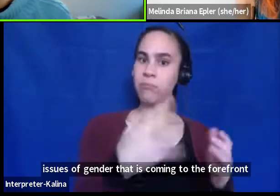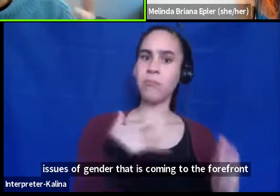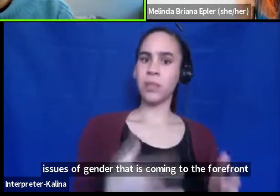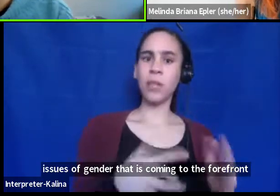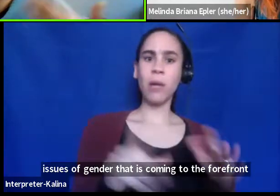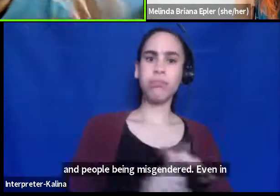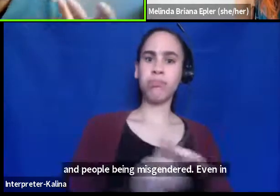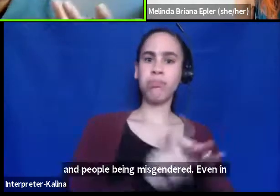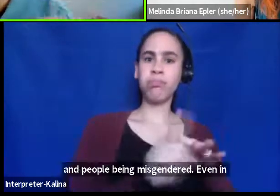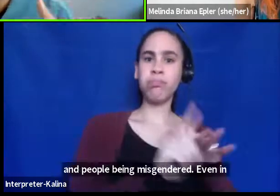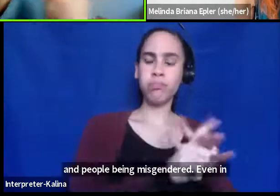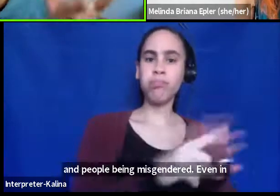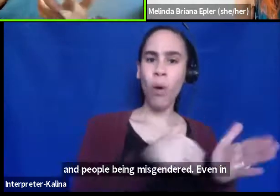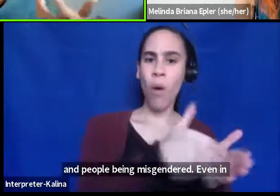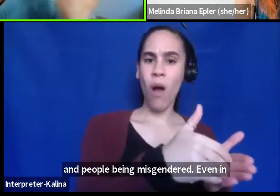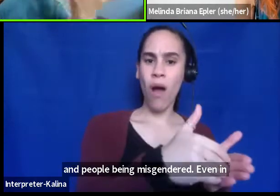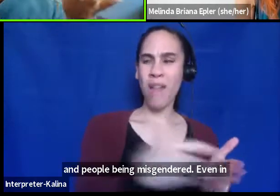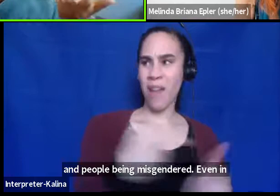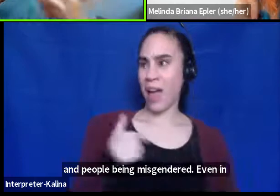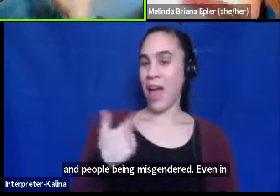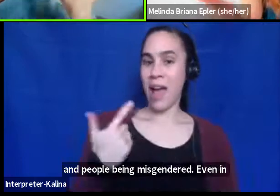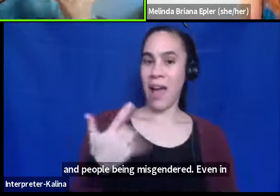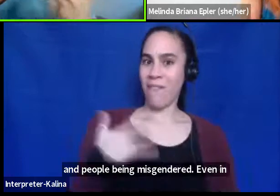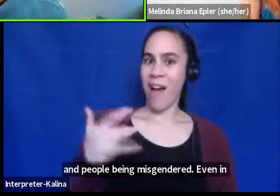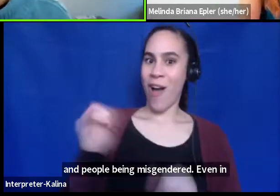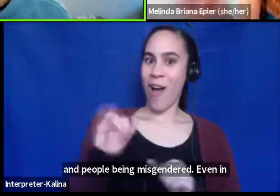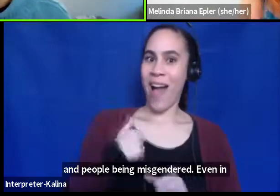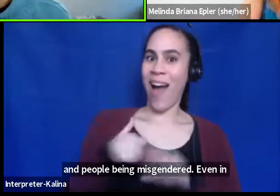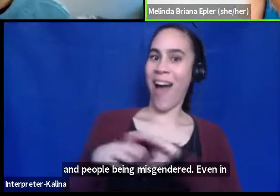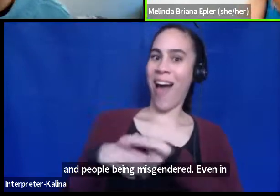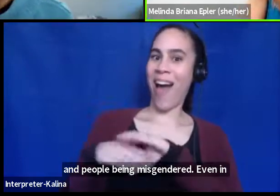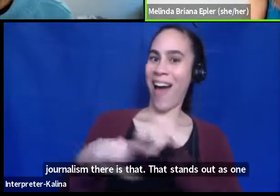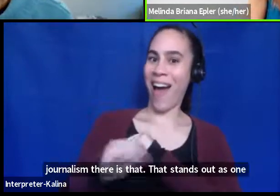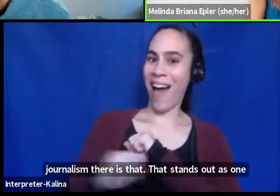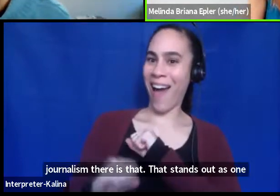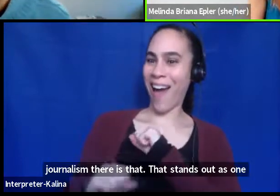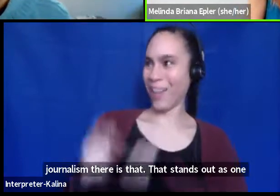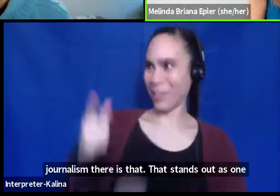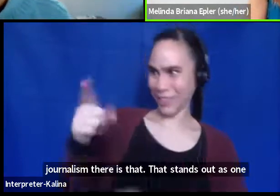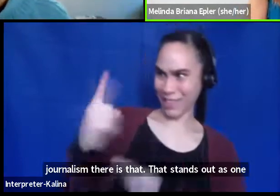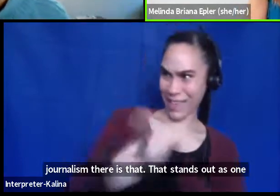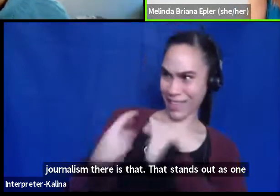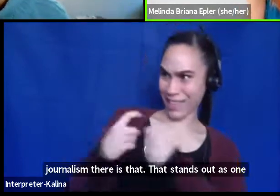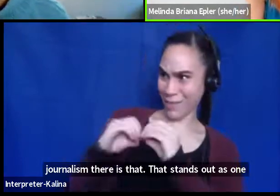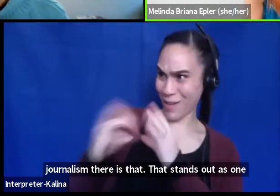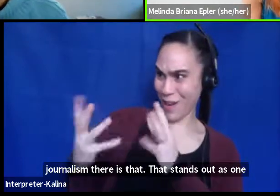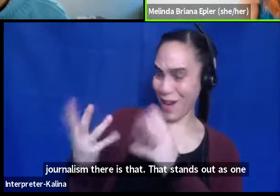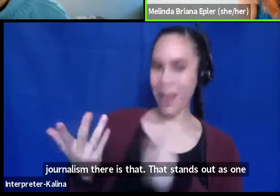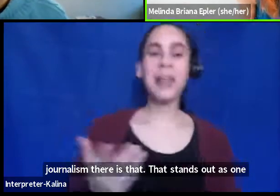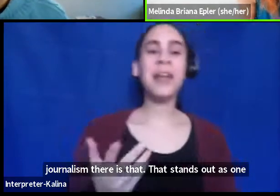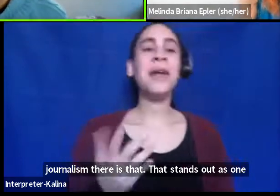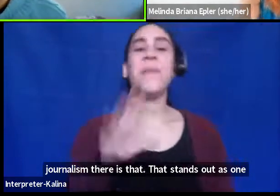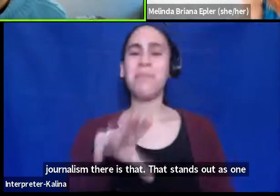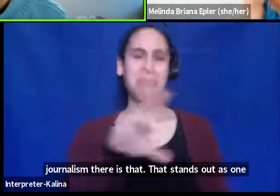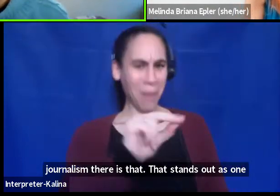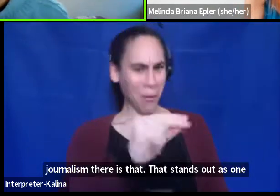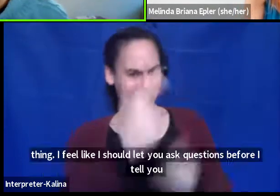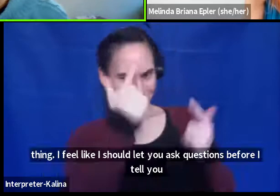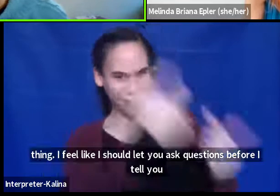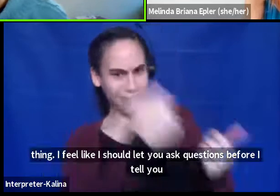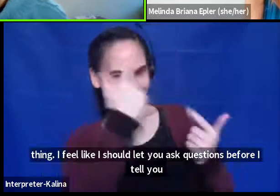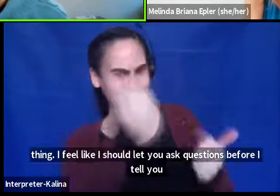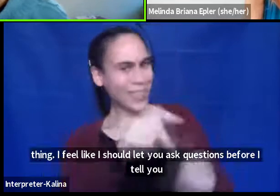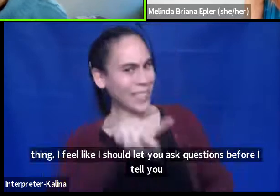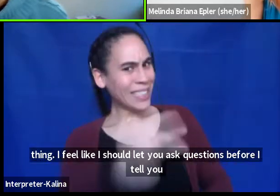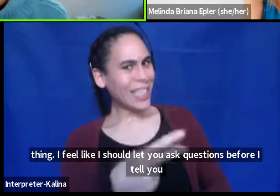thing. And I feel like I should let you ask questions before I tell you the second thing. No, go for it. Okay. Tell the second one. I'm curious. Sure. Well,